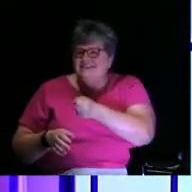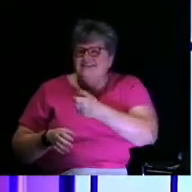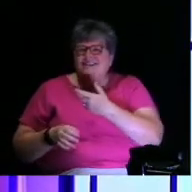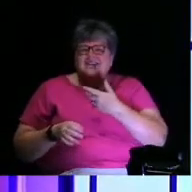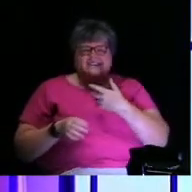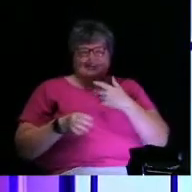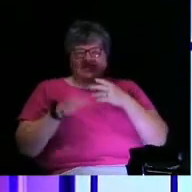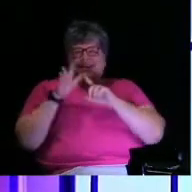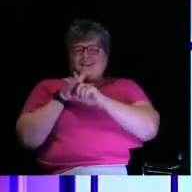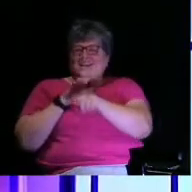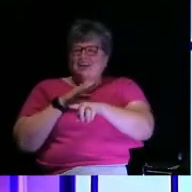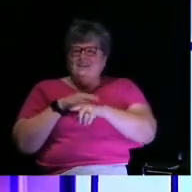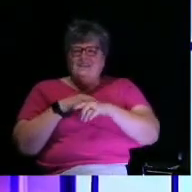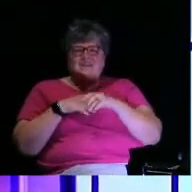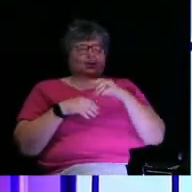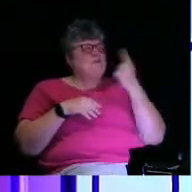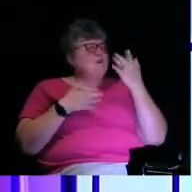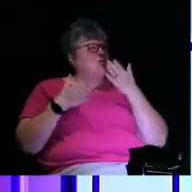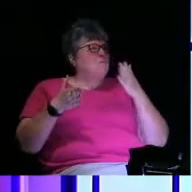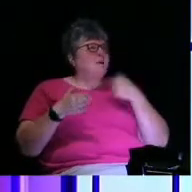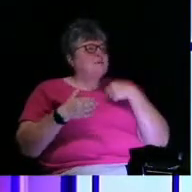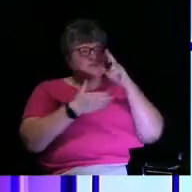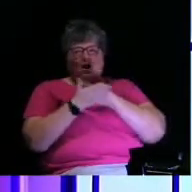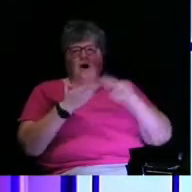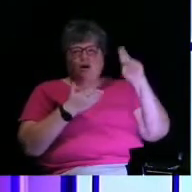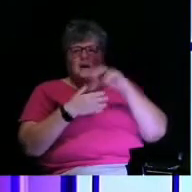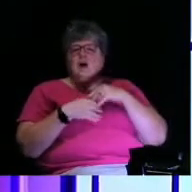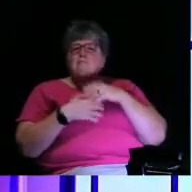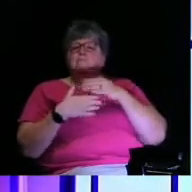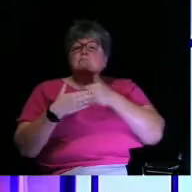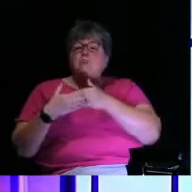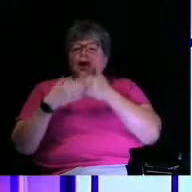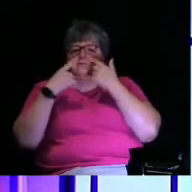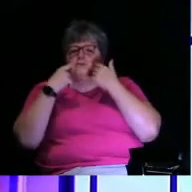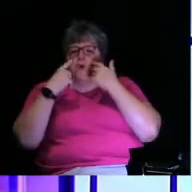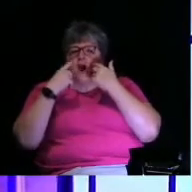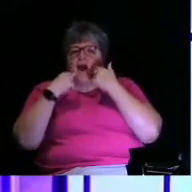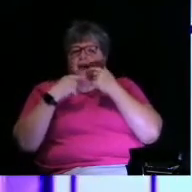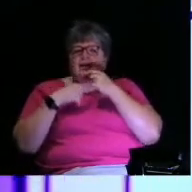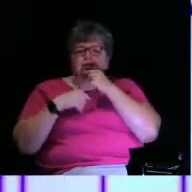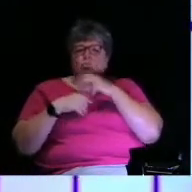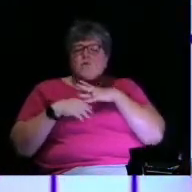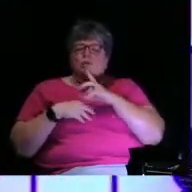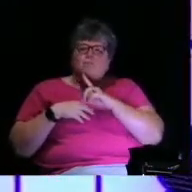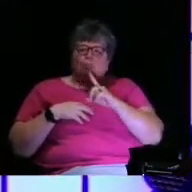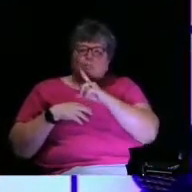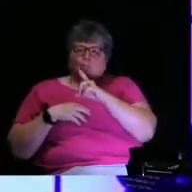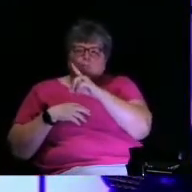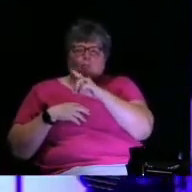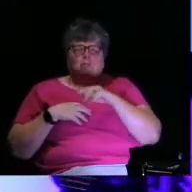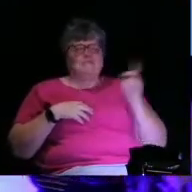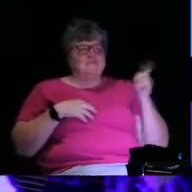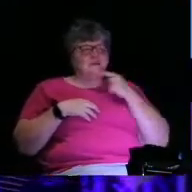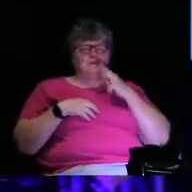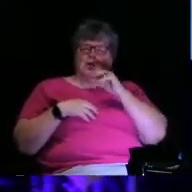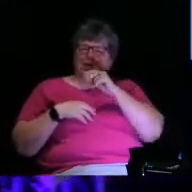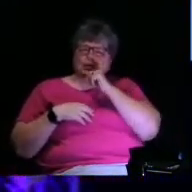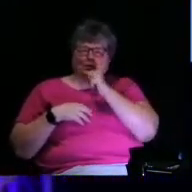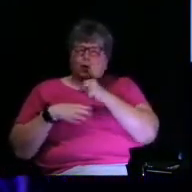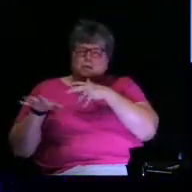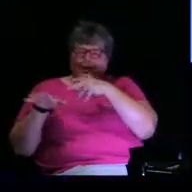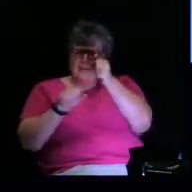Listen, one of the ways we can honor Christ who died so people would have salvation is to do everything we can to help other people find out about Jesus Christ